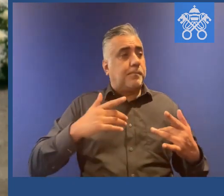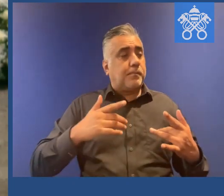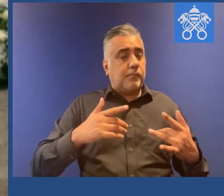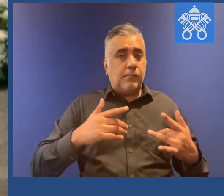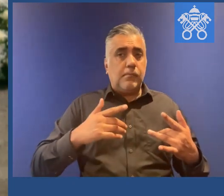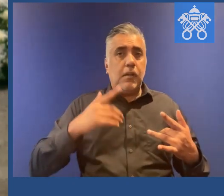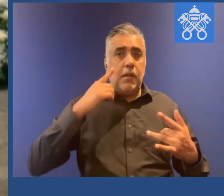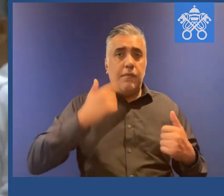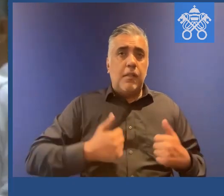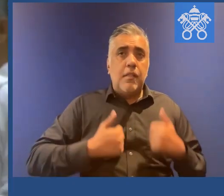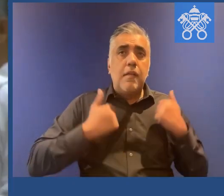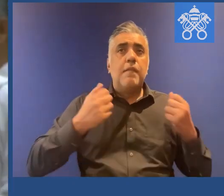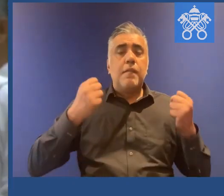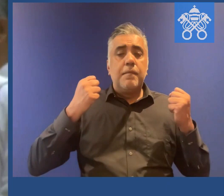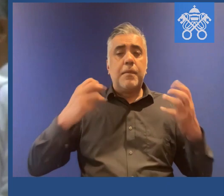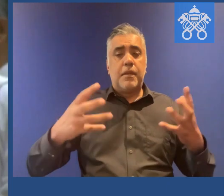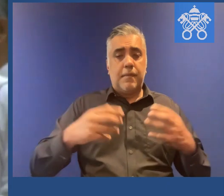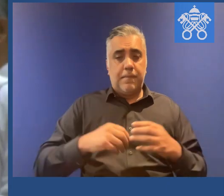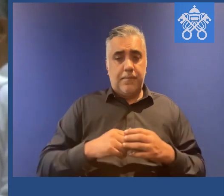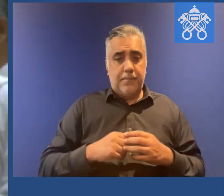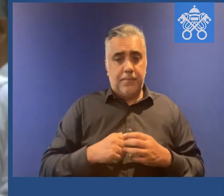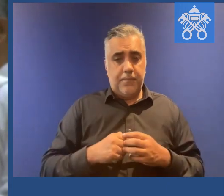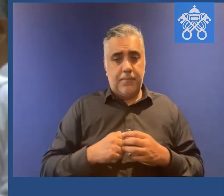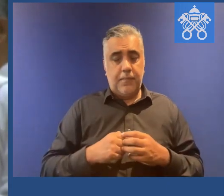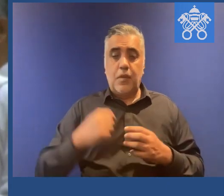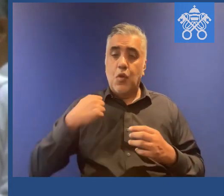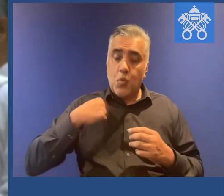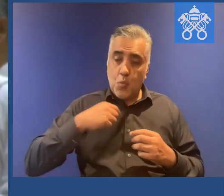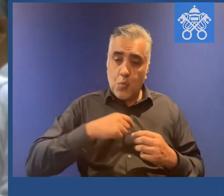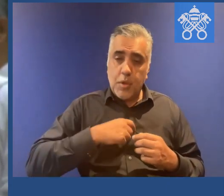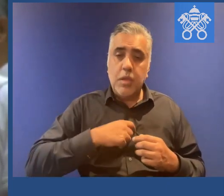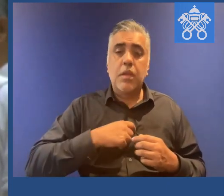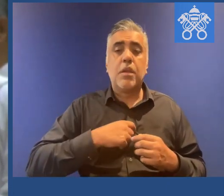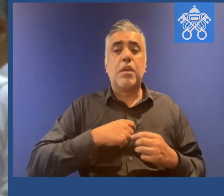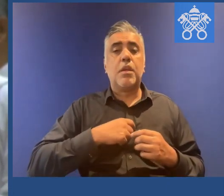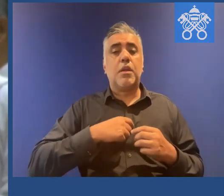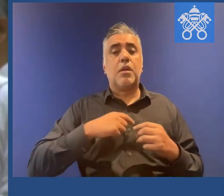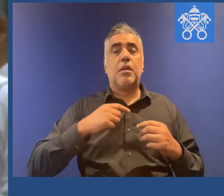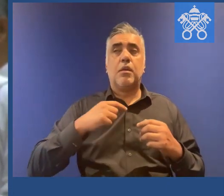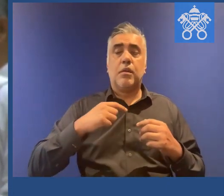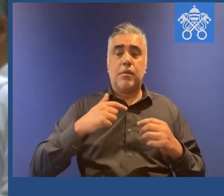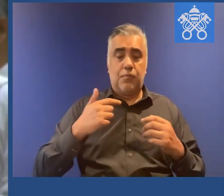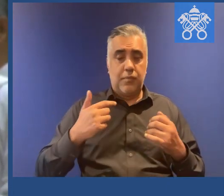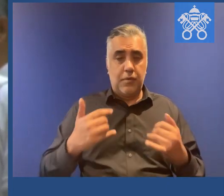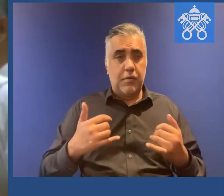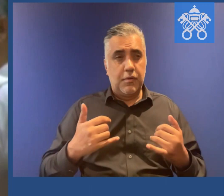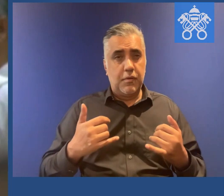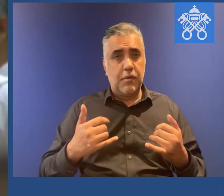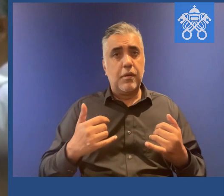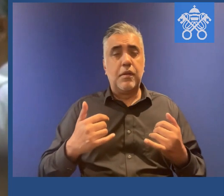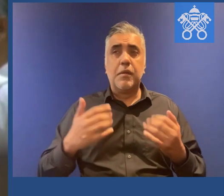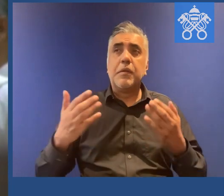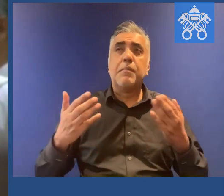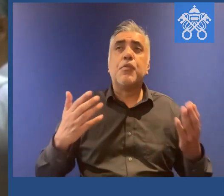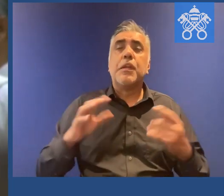hope in the lives of many. We involve ourselves in prison ministry.